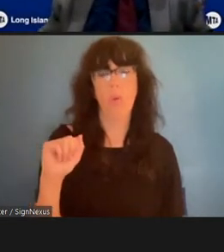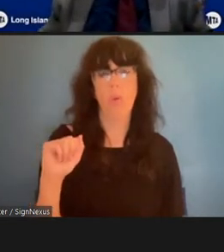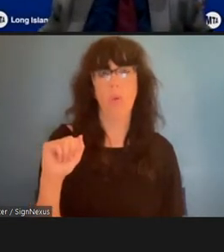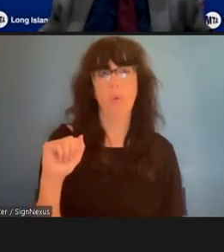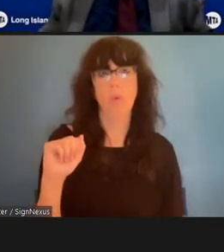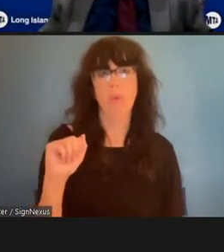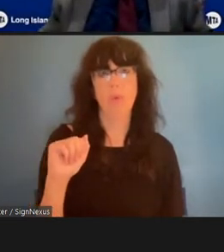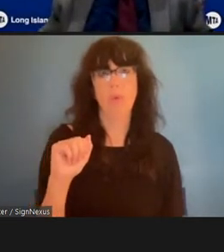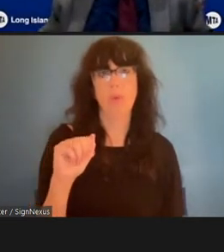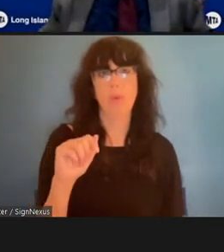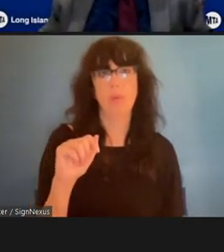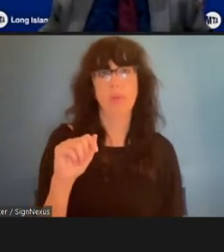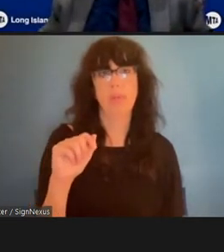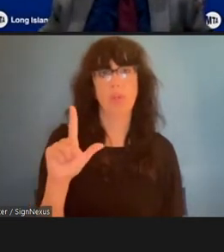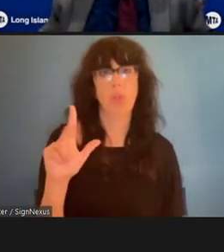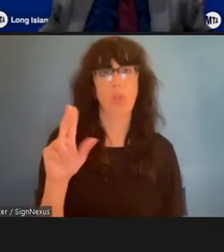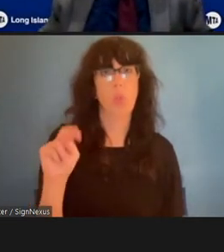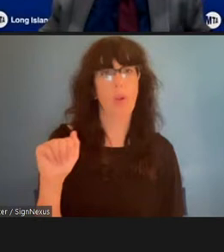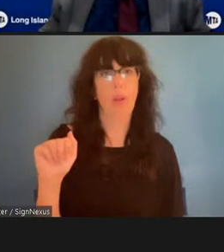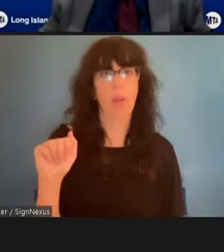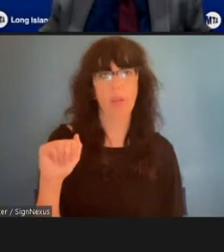cyril luna